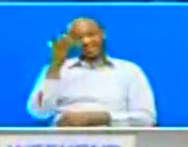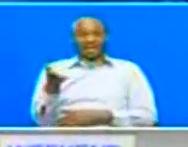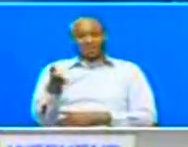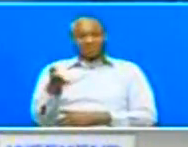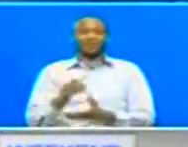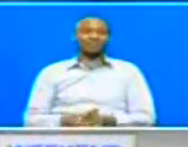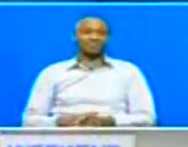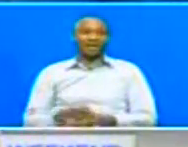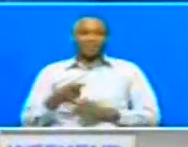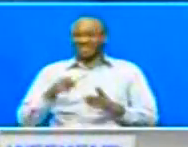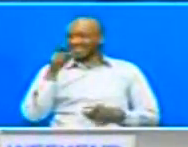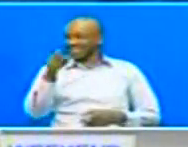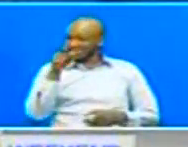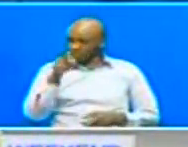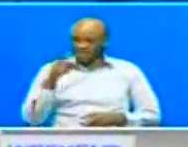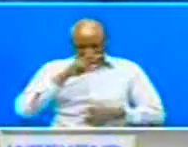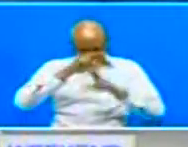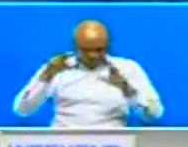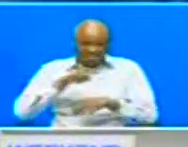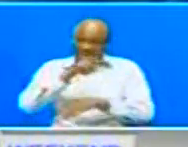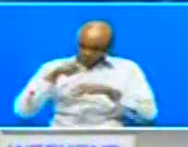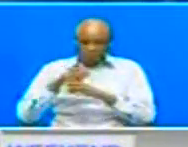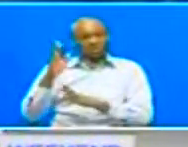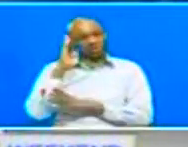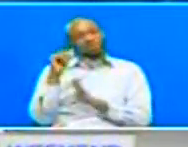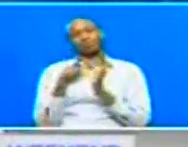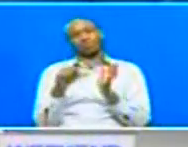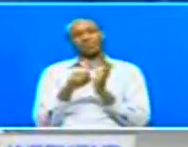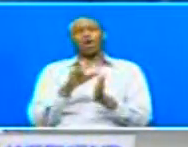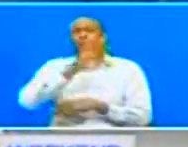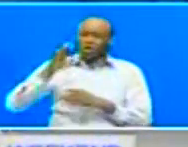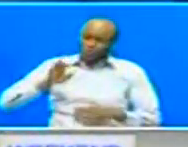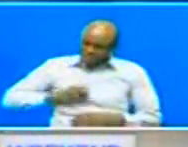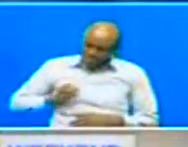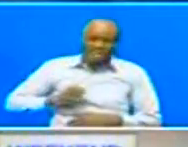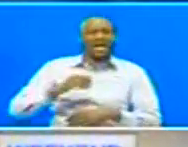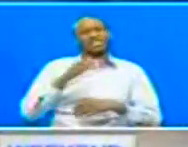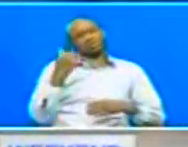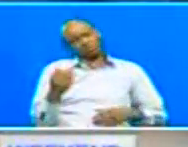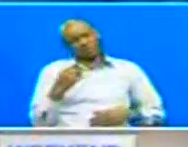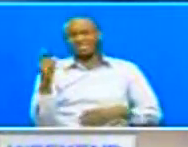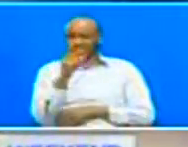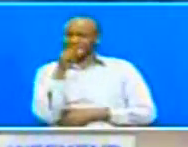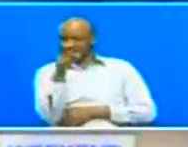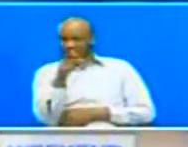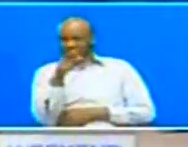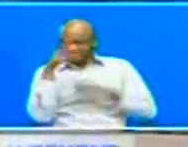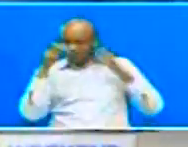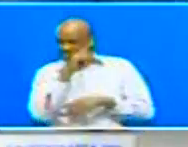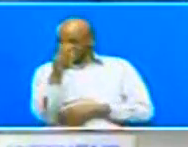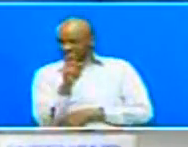it. This is a matter of national security. All those women and children in Dadaab are